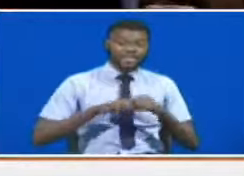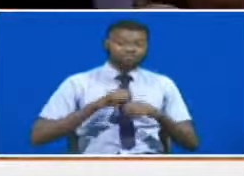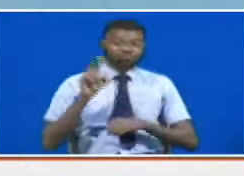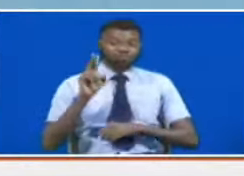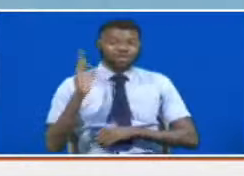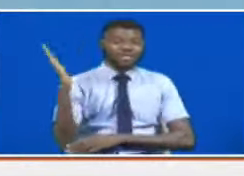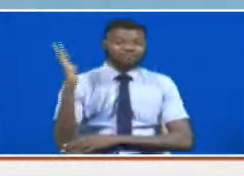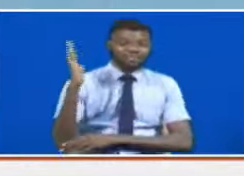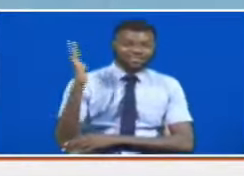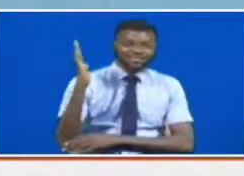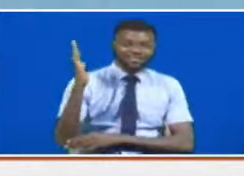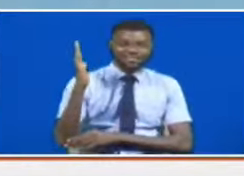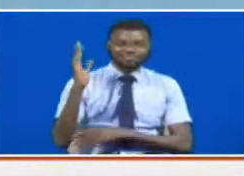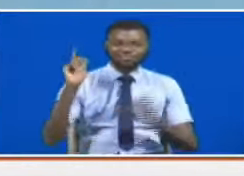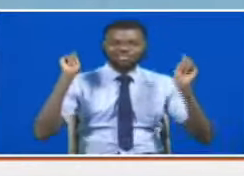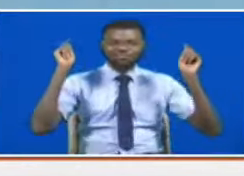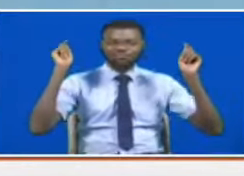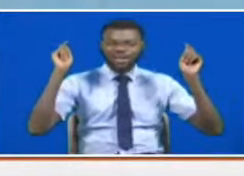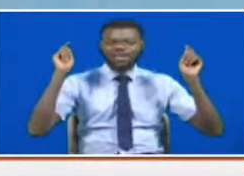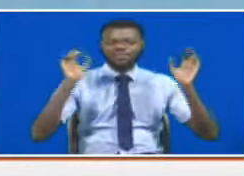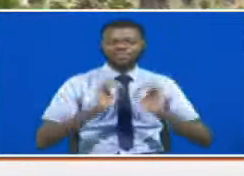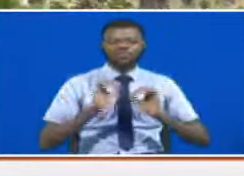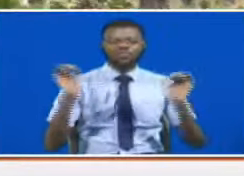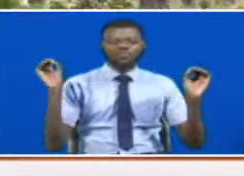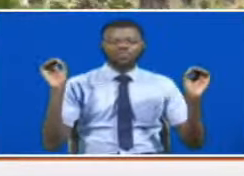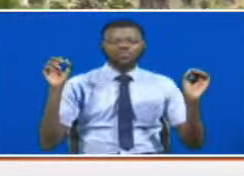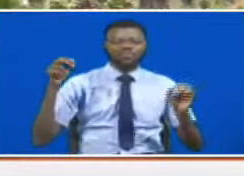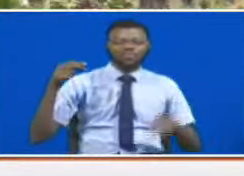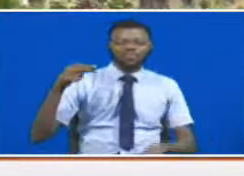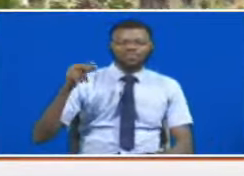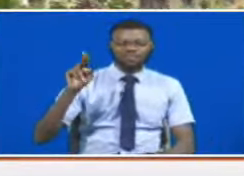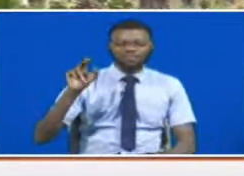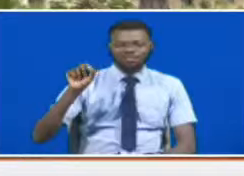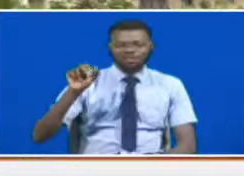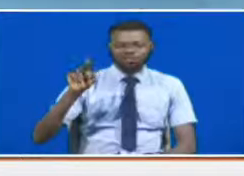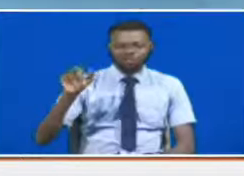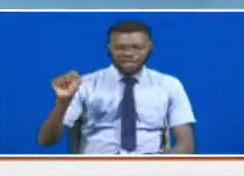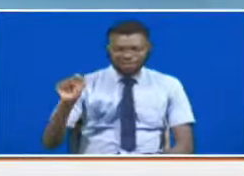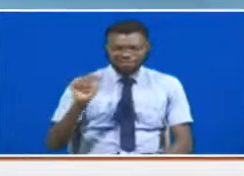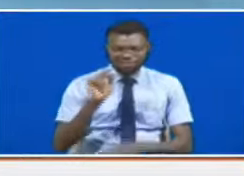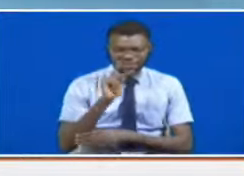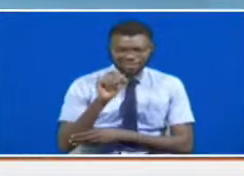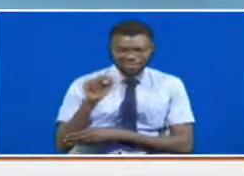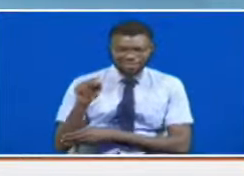p.m. Husna Mohammed, KTN News, Nairobi.